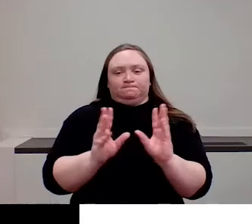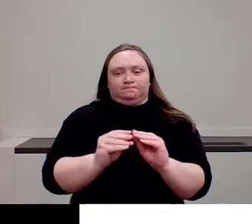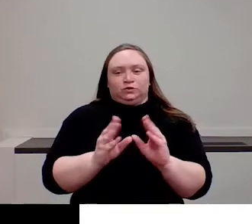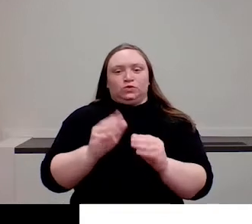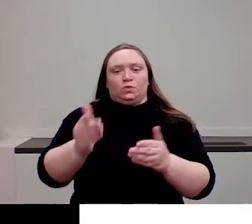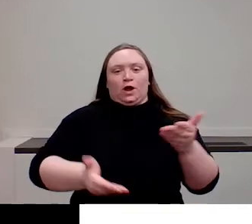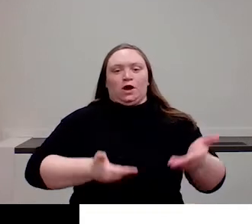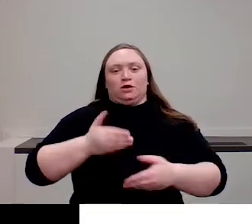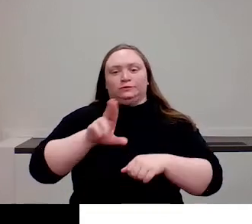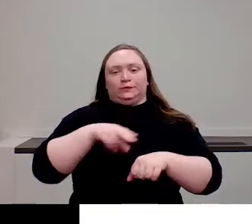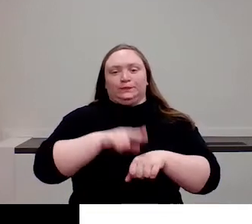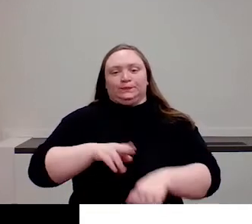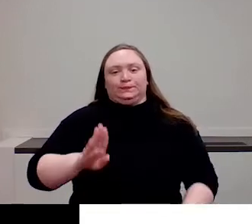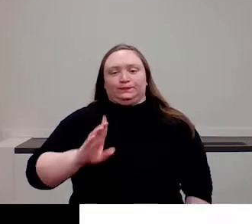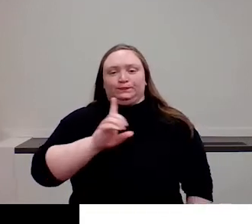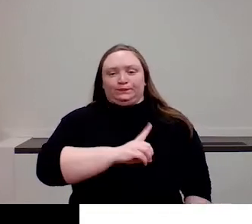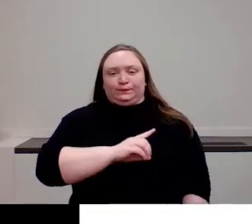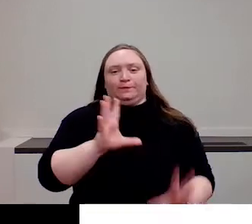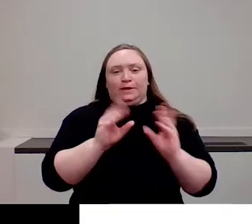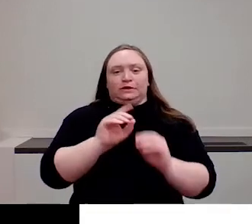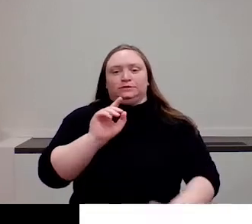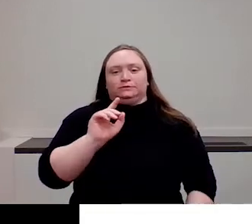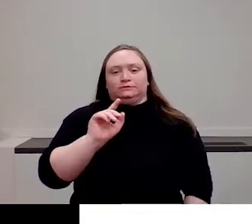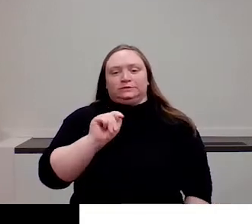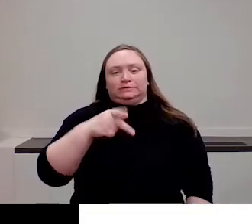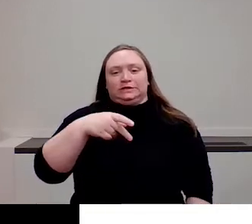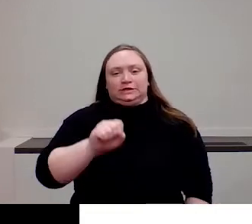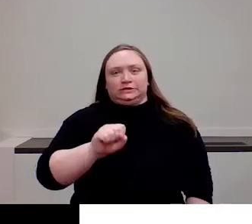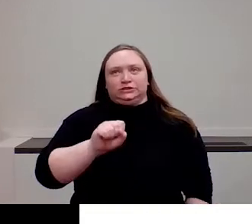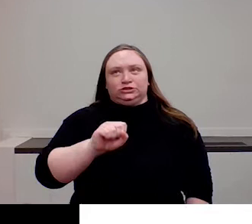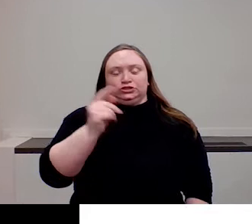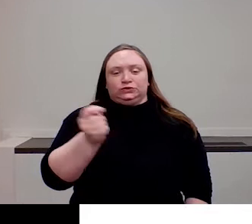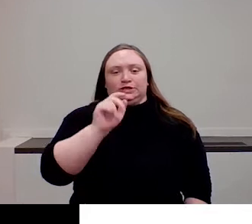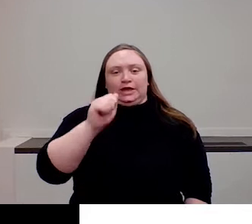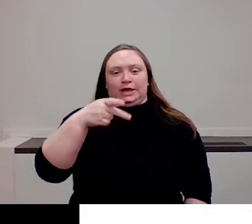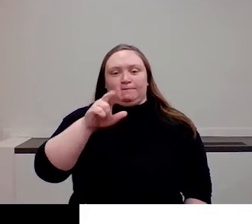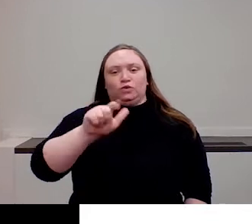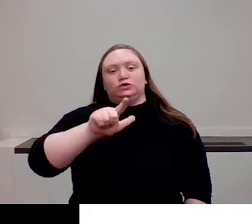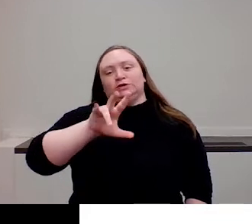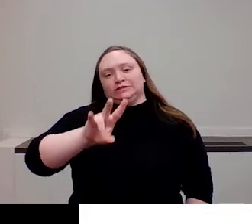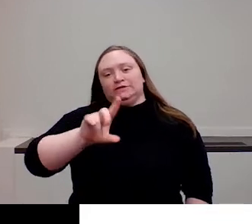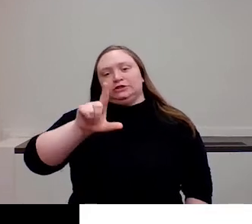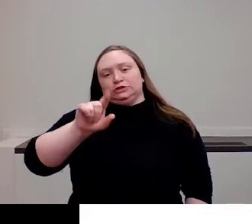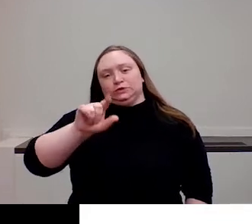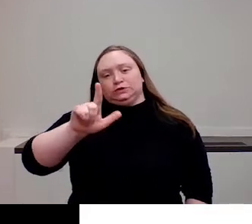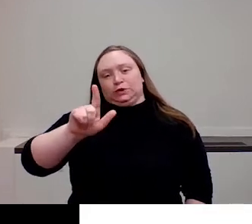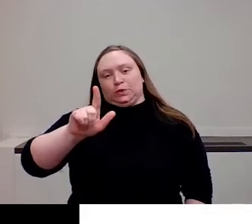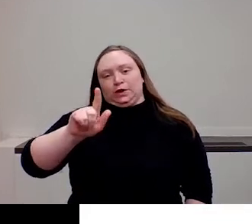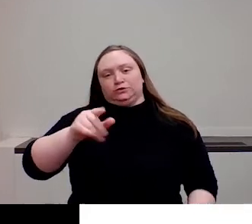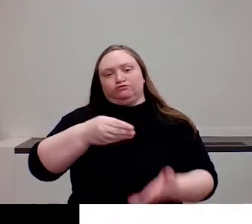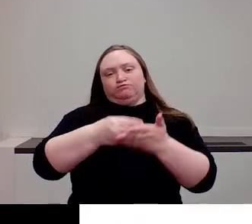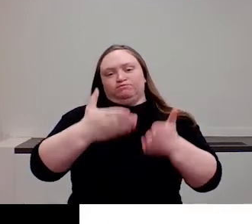So welcome to the regular board meeting for Toledo Public Schools, Tuesday, April 27th, 2021. Treasurer, will you please call the